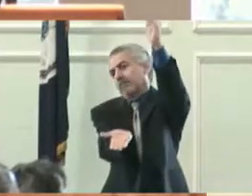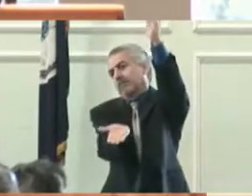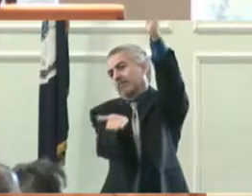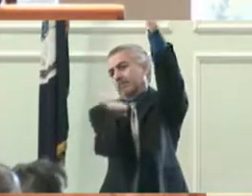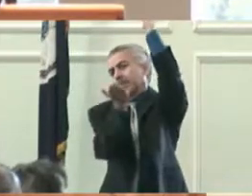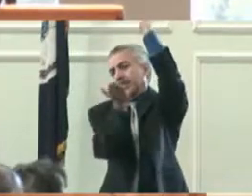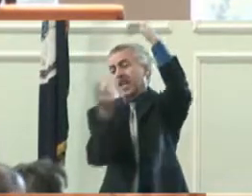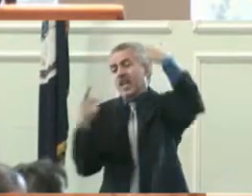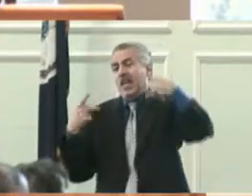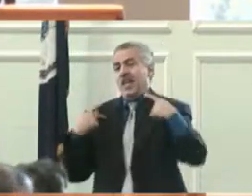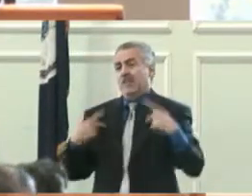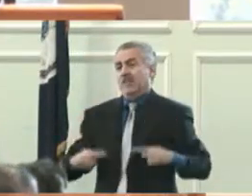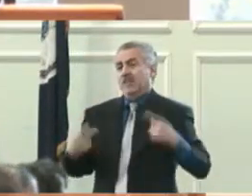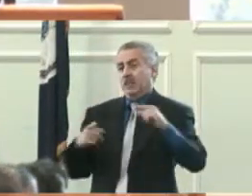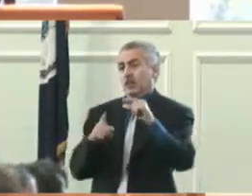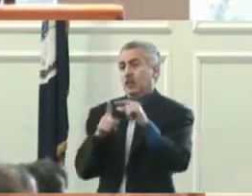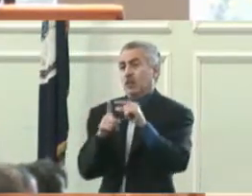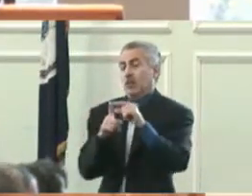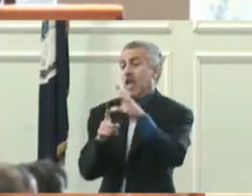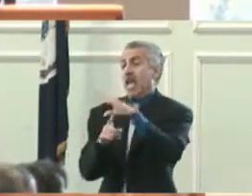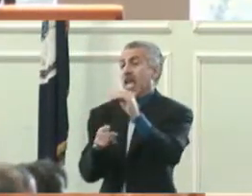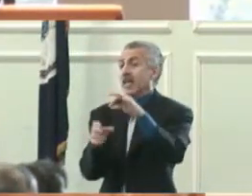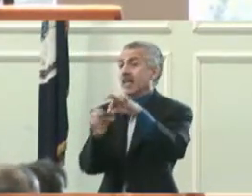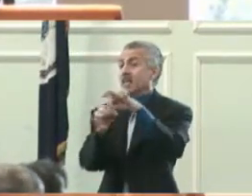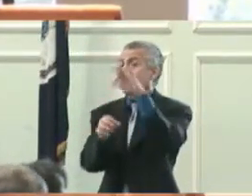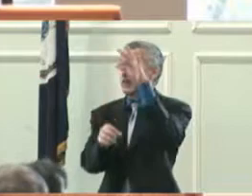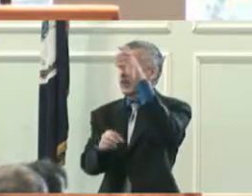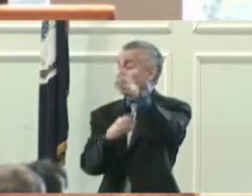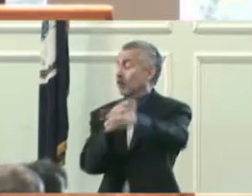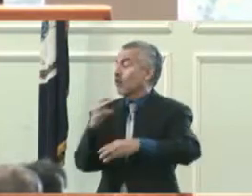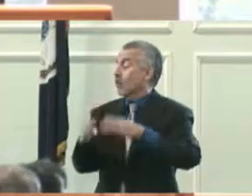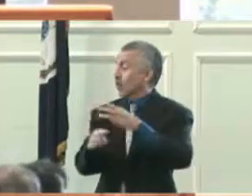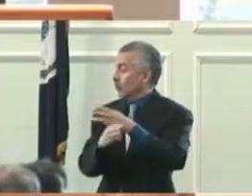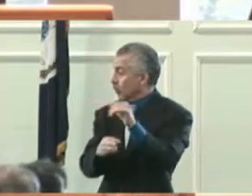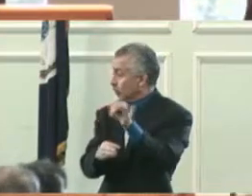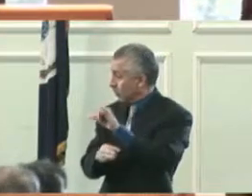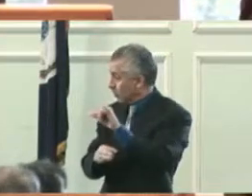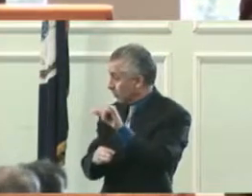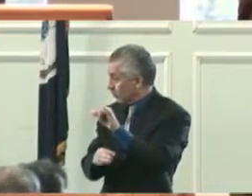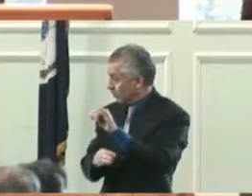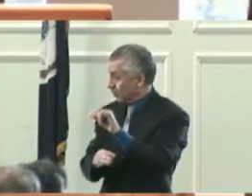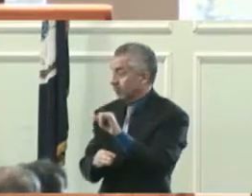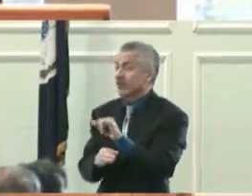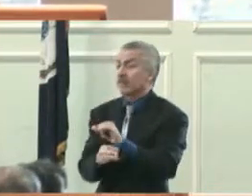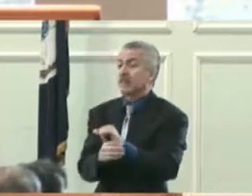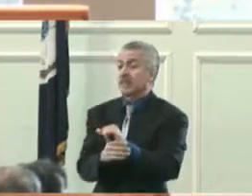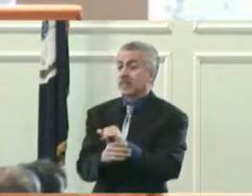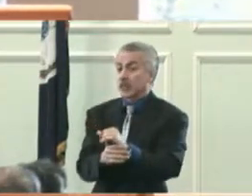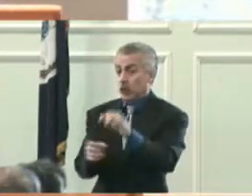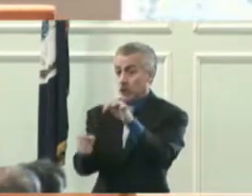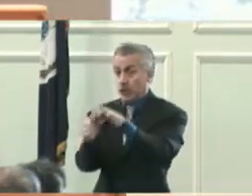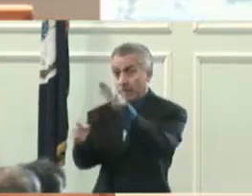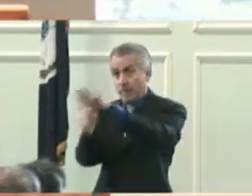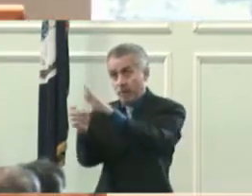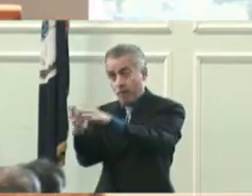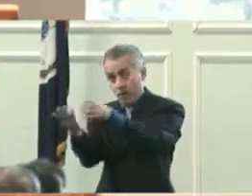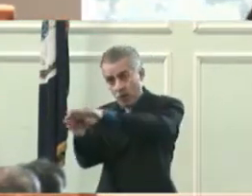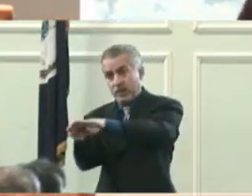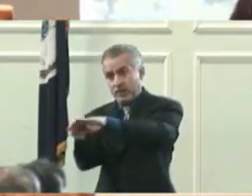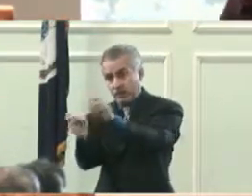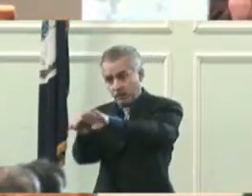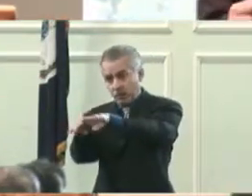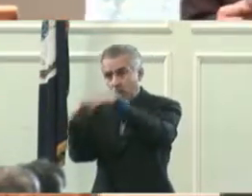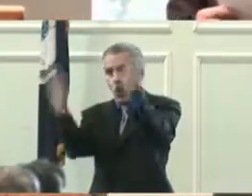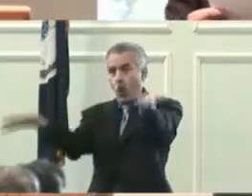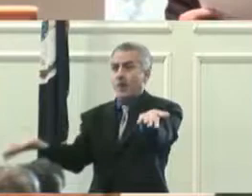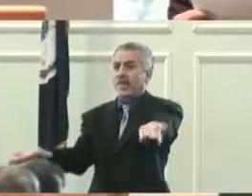physical world, but I believe knowledge in the spiritual world, the prophecies of Daniel. Well, in verse 5, here is